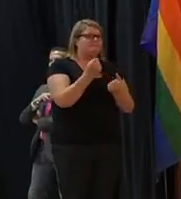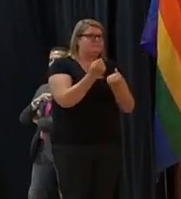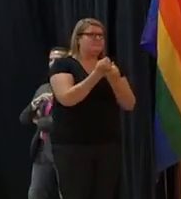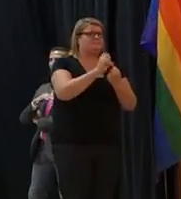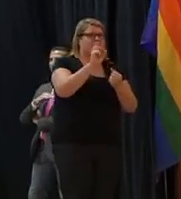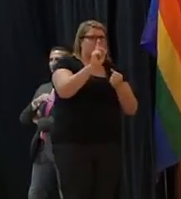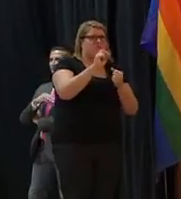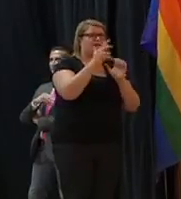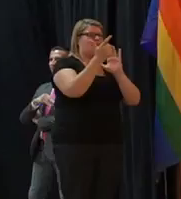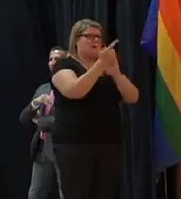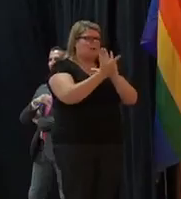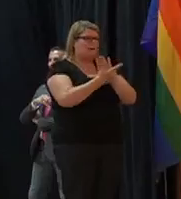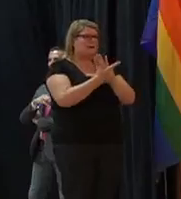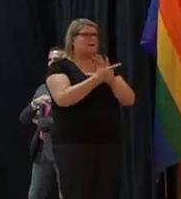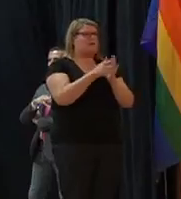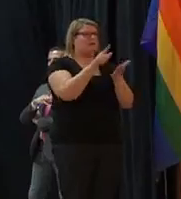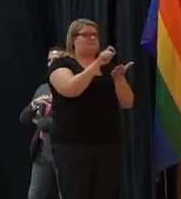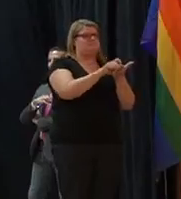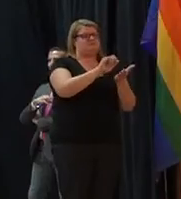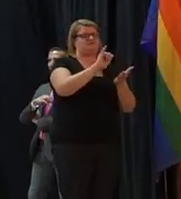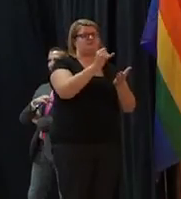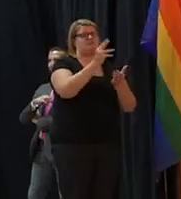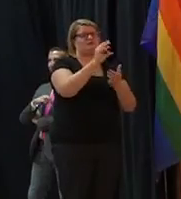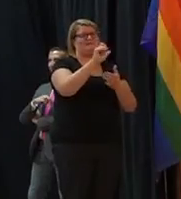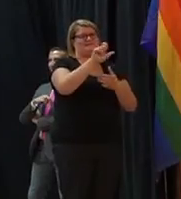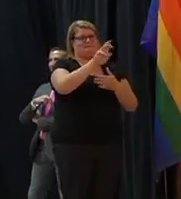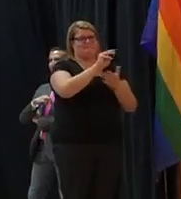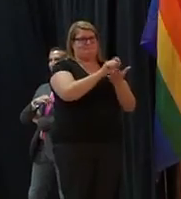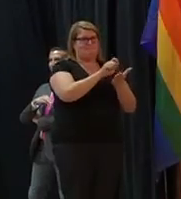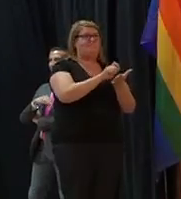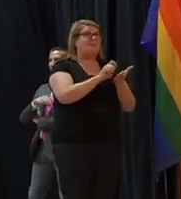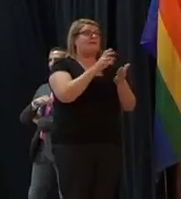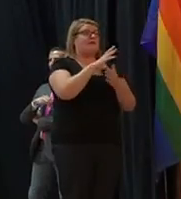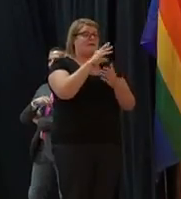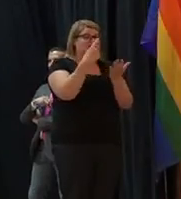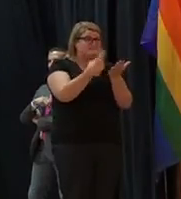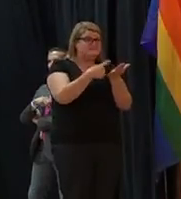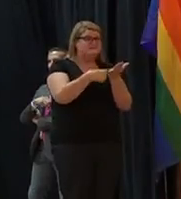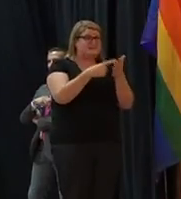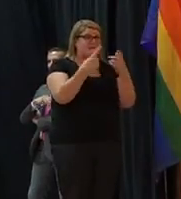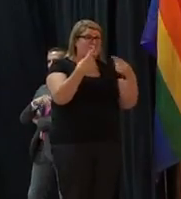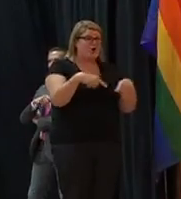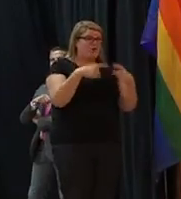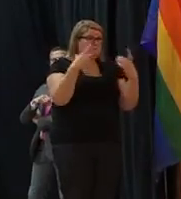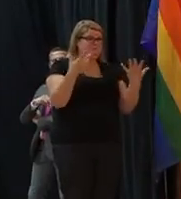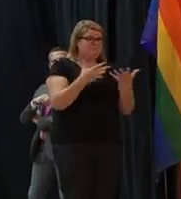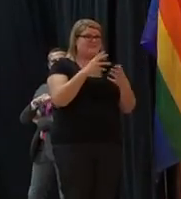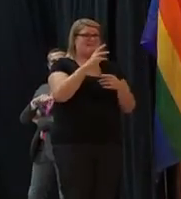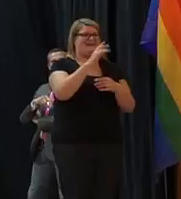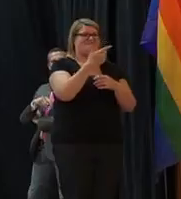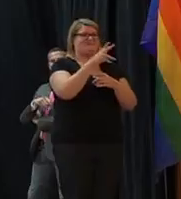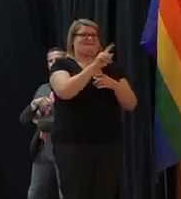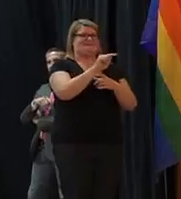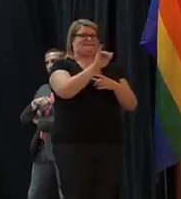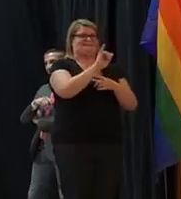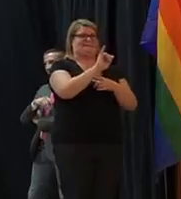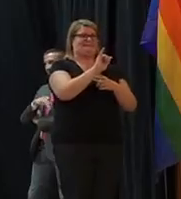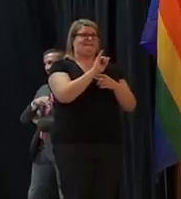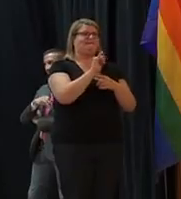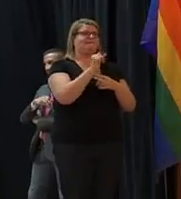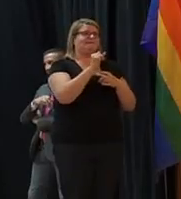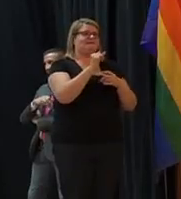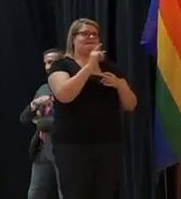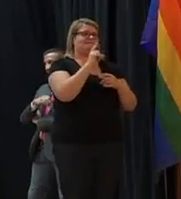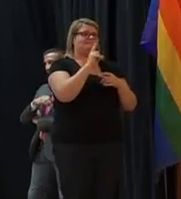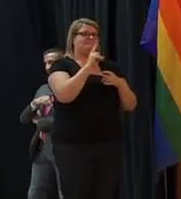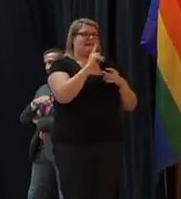law, journalism, and advance the argument that LGBTI identity is innate, like